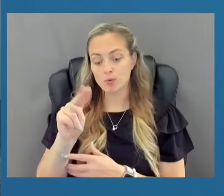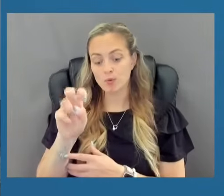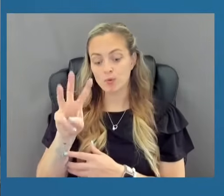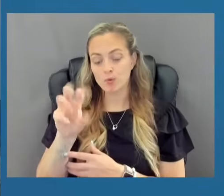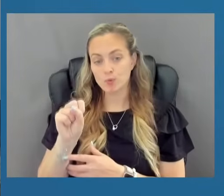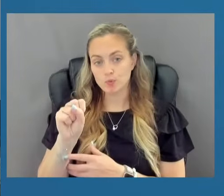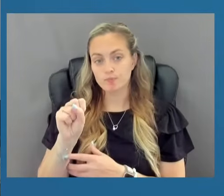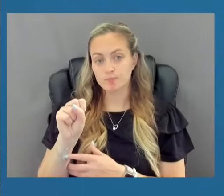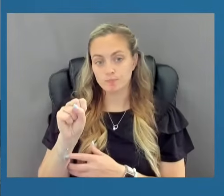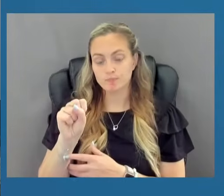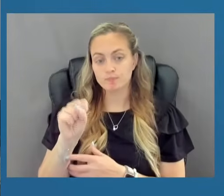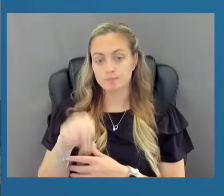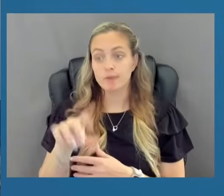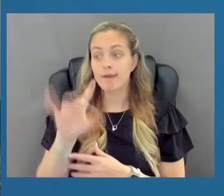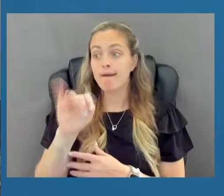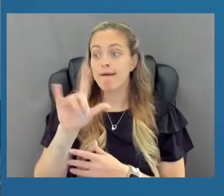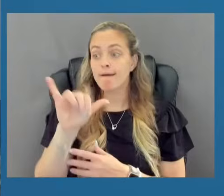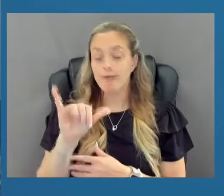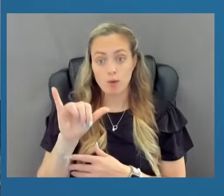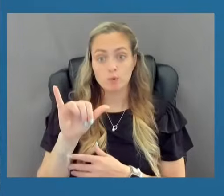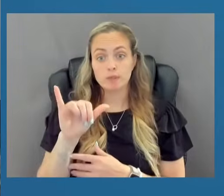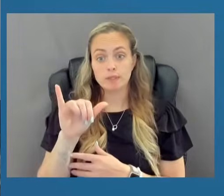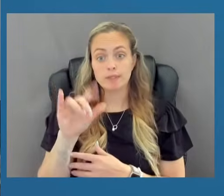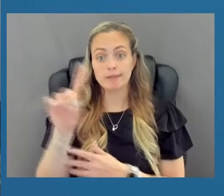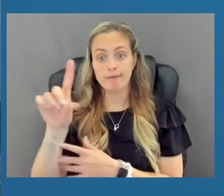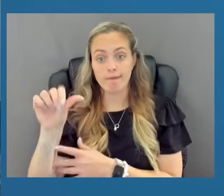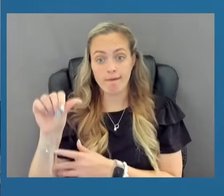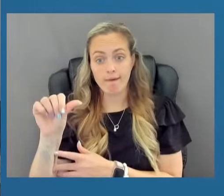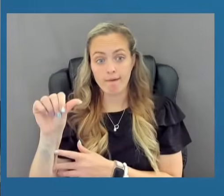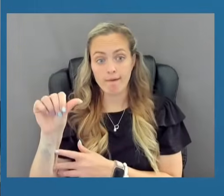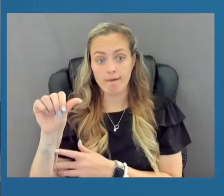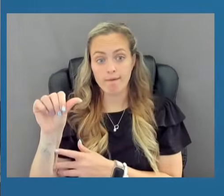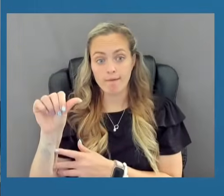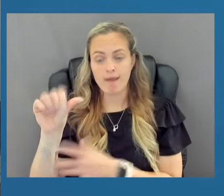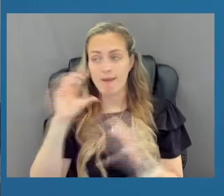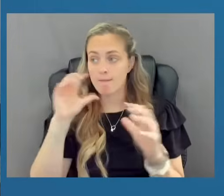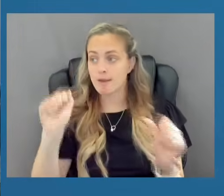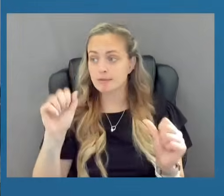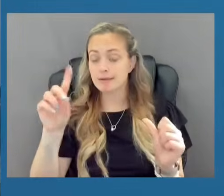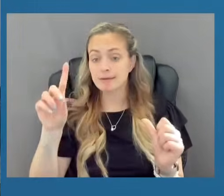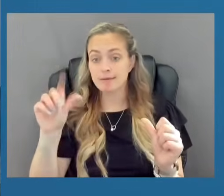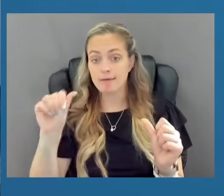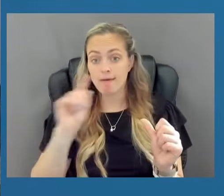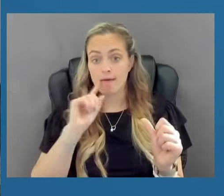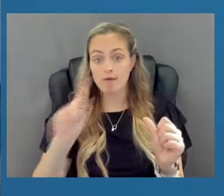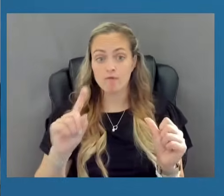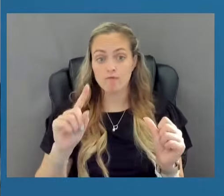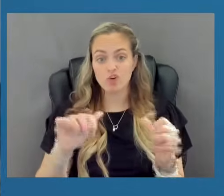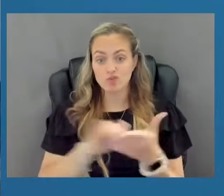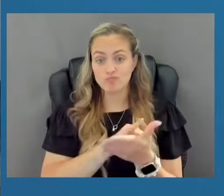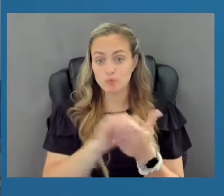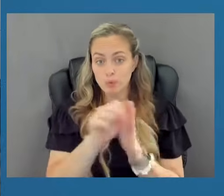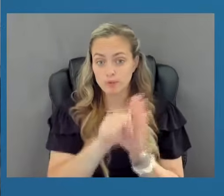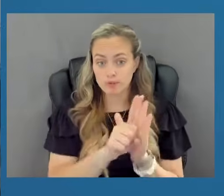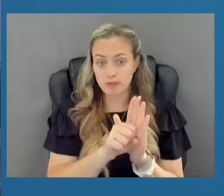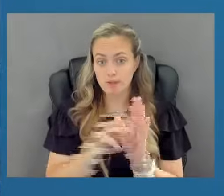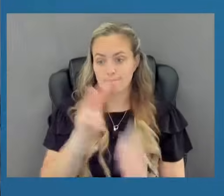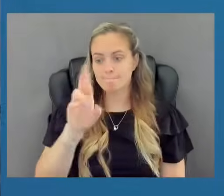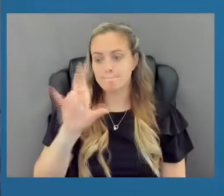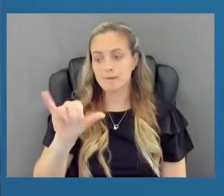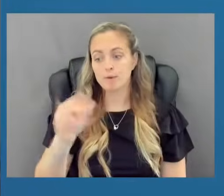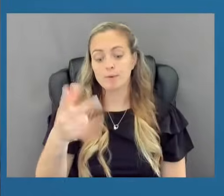Rensselaer County District Attorney and President of the District Attorney Association of the State of New York, Mary Pat Donnelly.